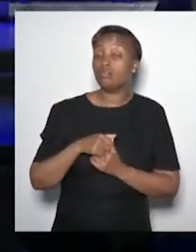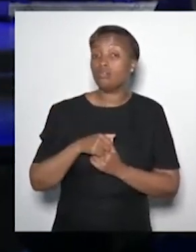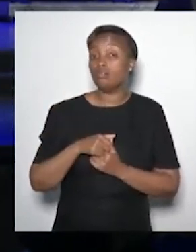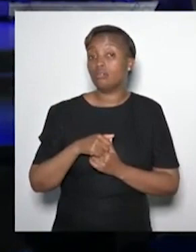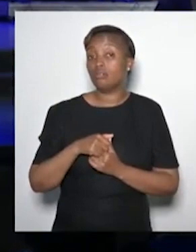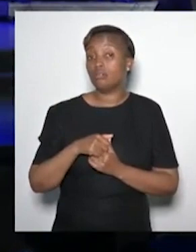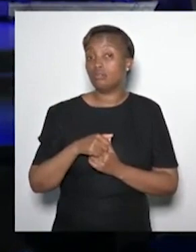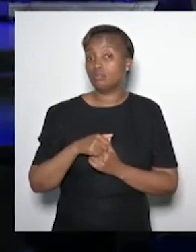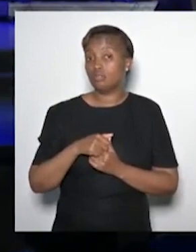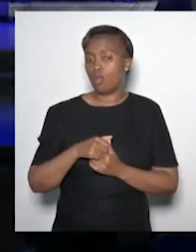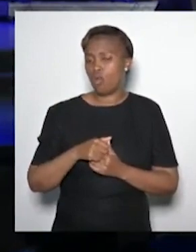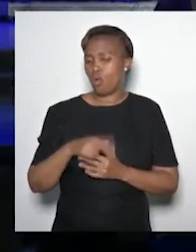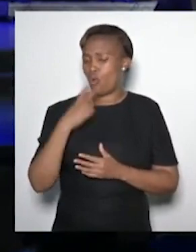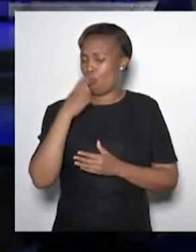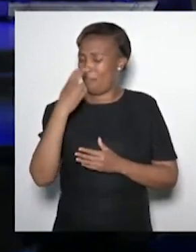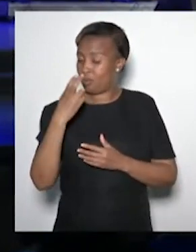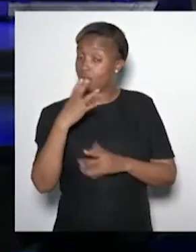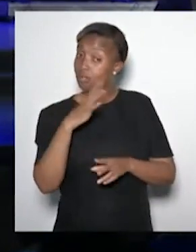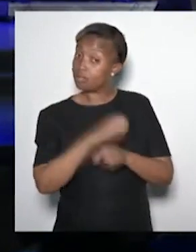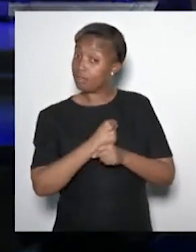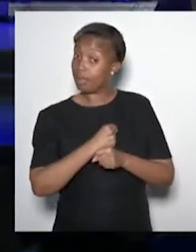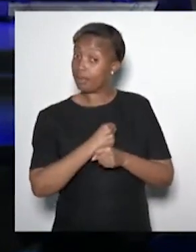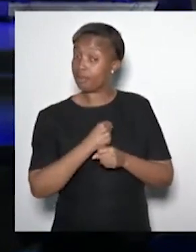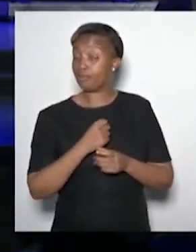who make miracles.